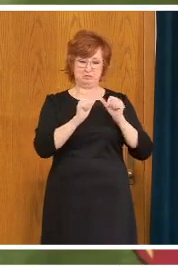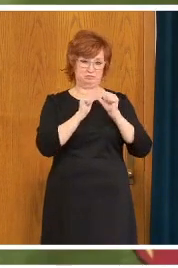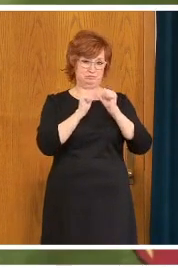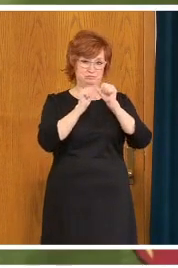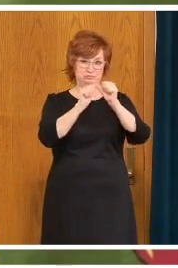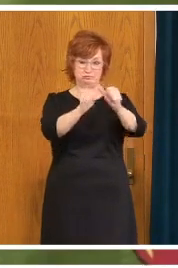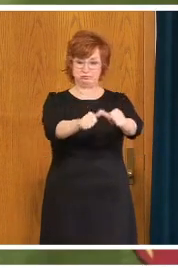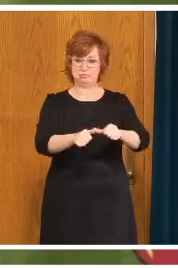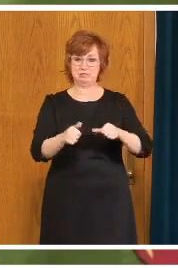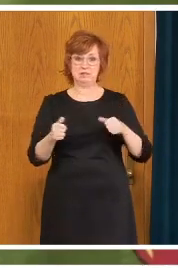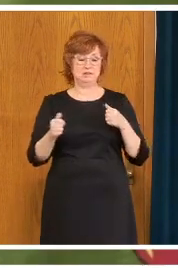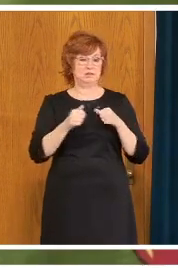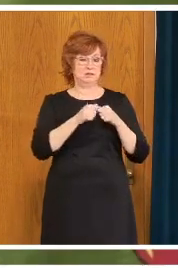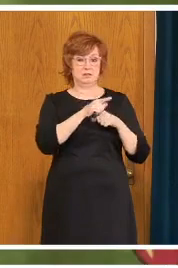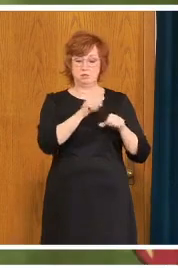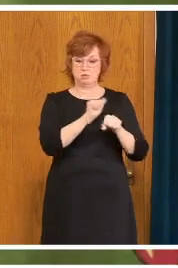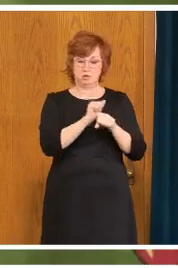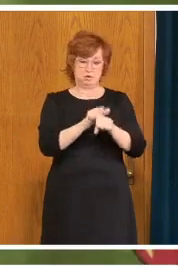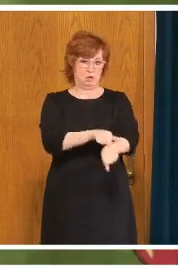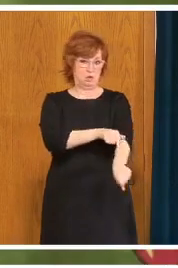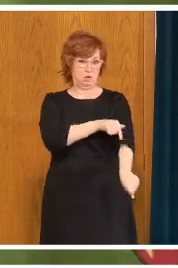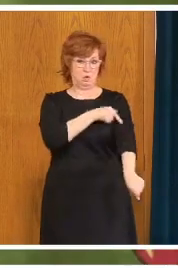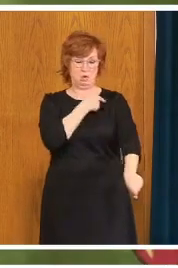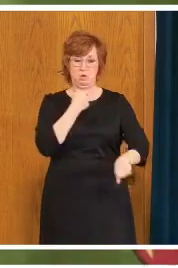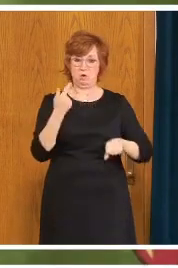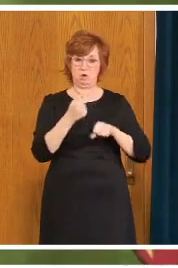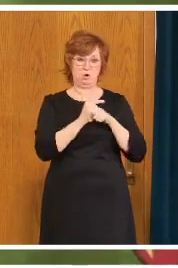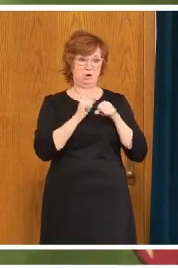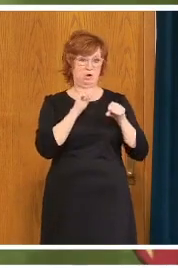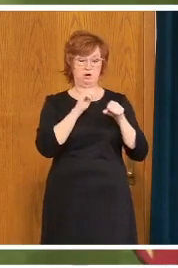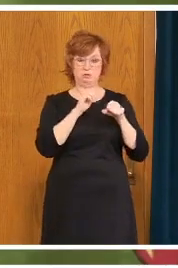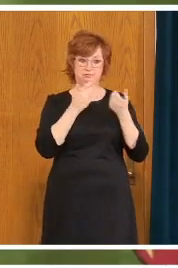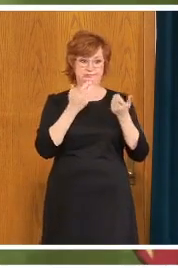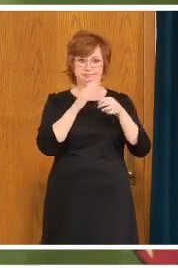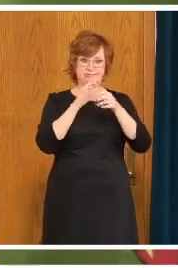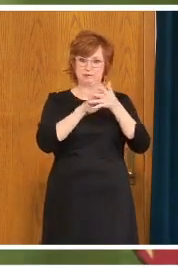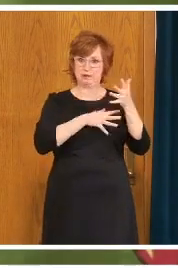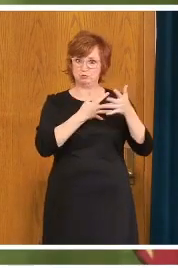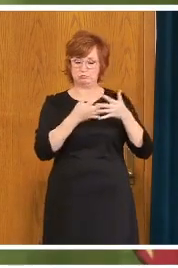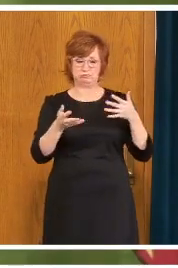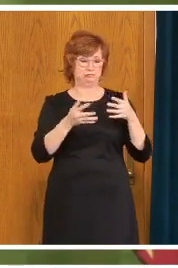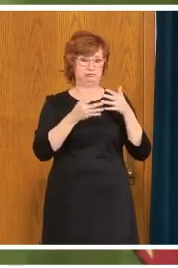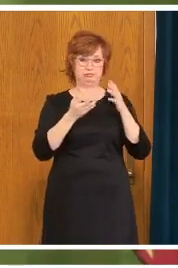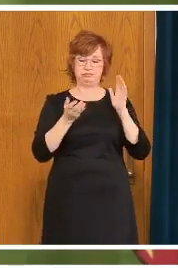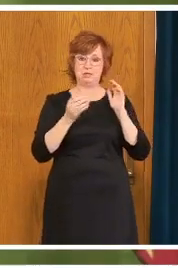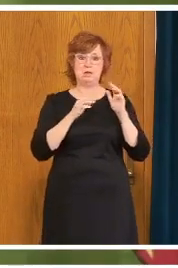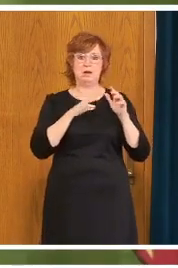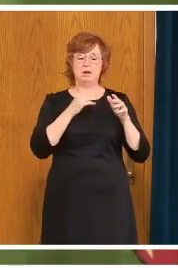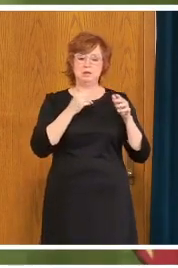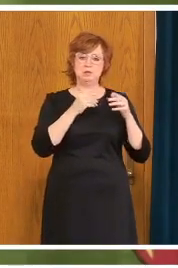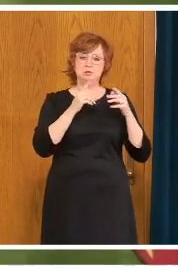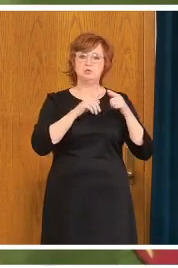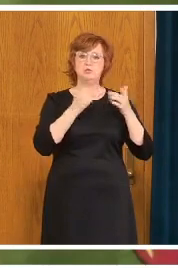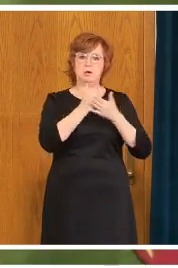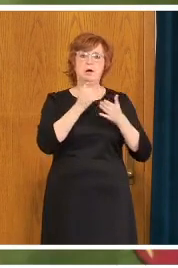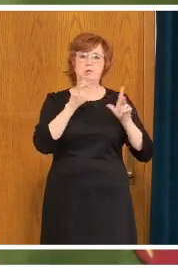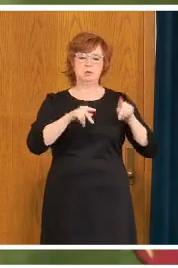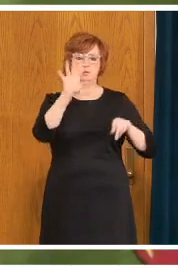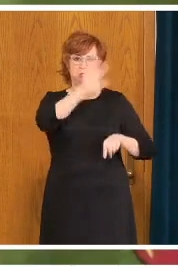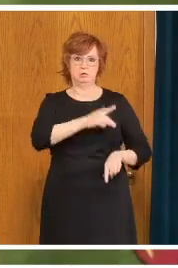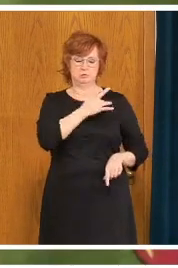in Saskatchewan. And I want to thank the tens of thousands of Saskatchewan residents who are doing your part, making